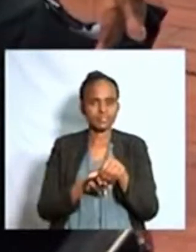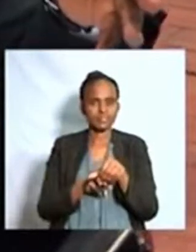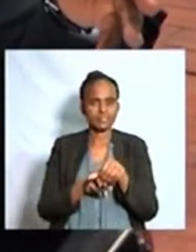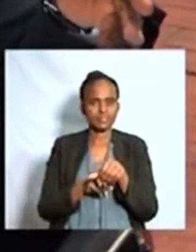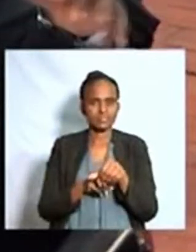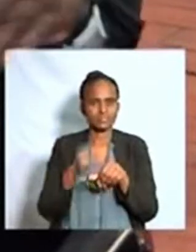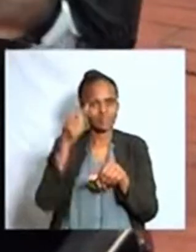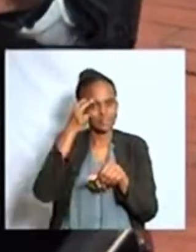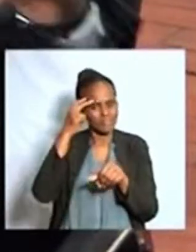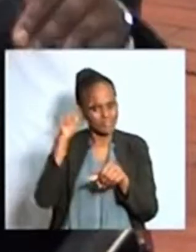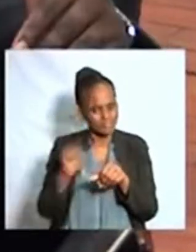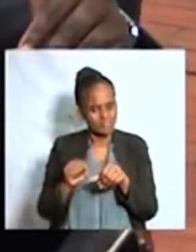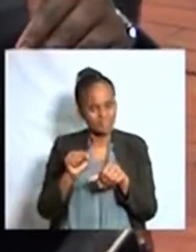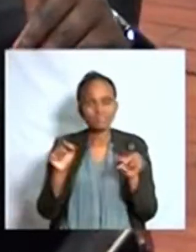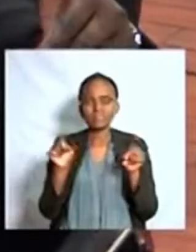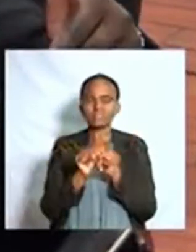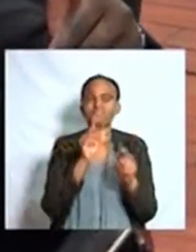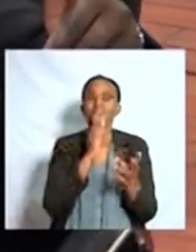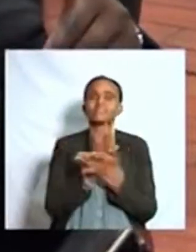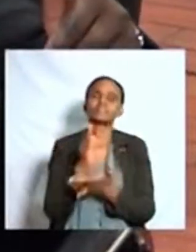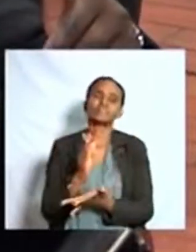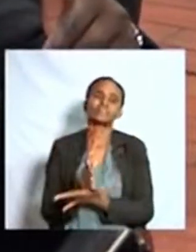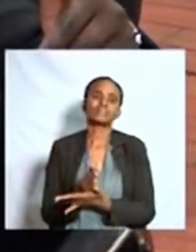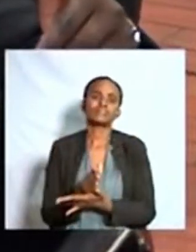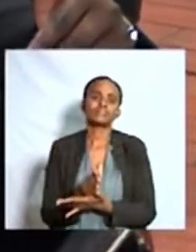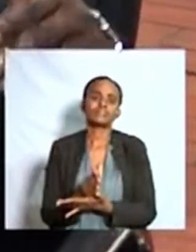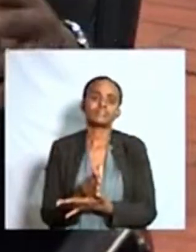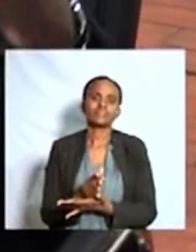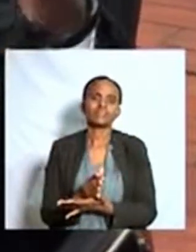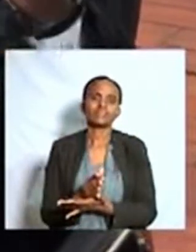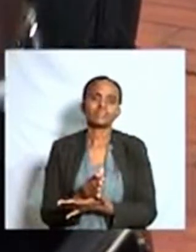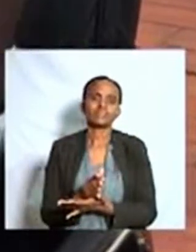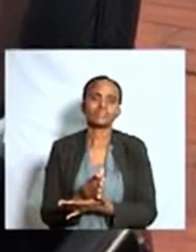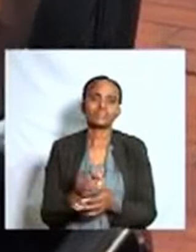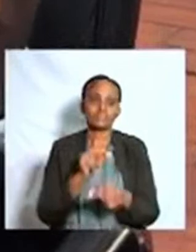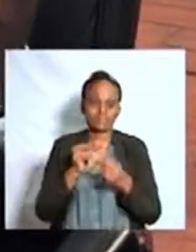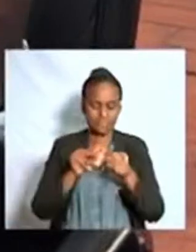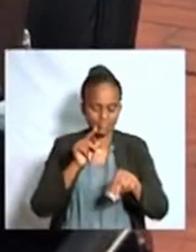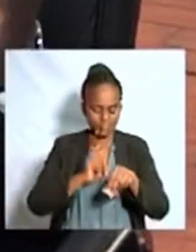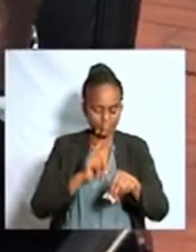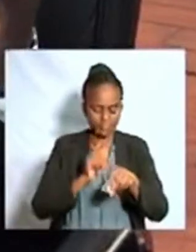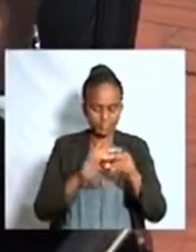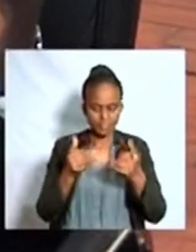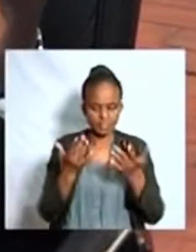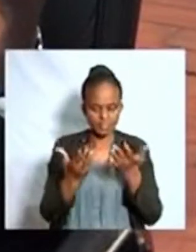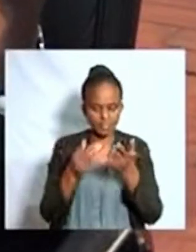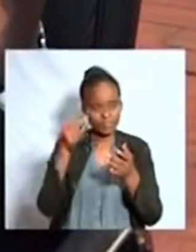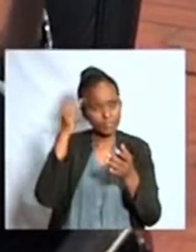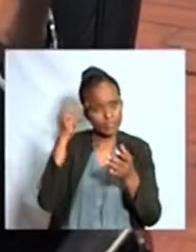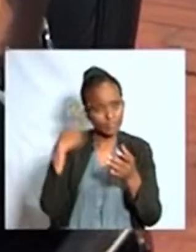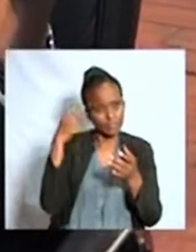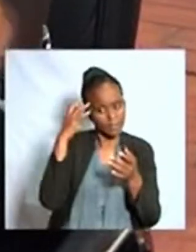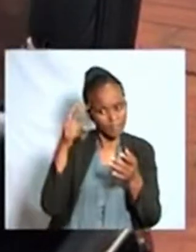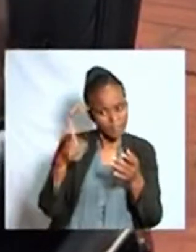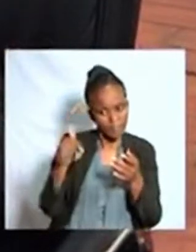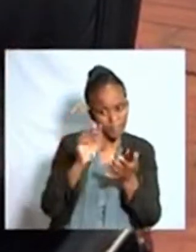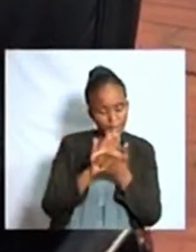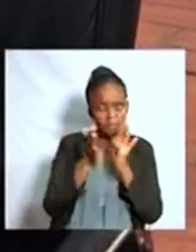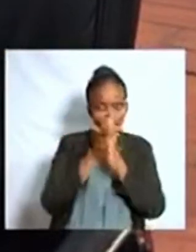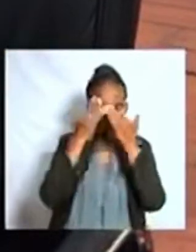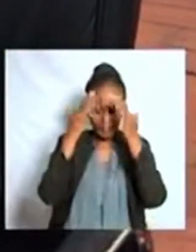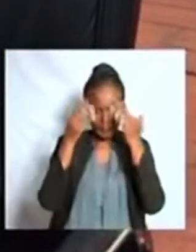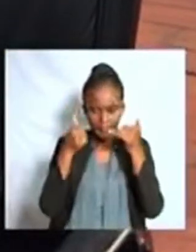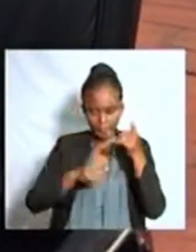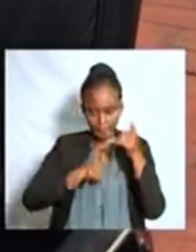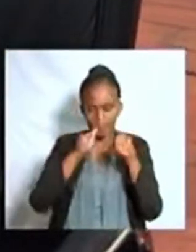guard post, it was even stopped at some point. Meaning that's the time now maybe the principal officer realized to say,